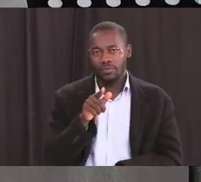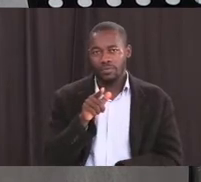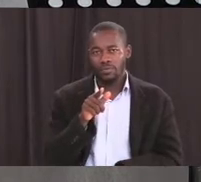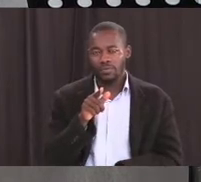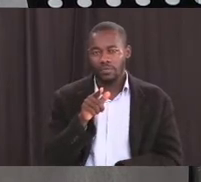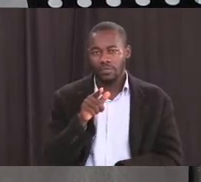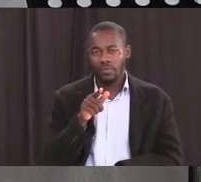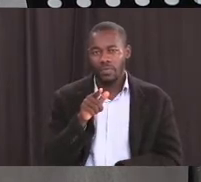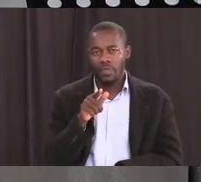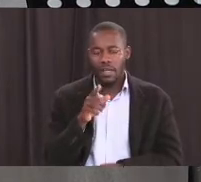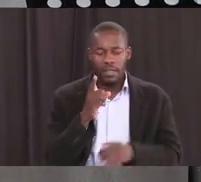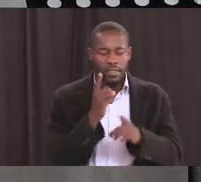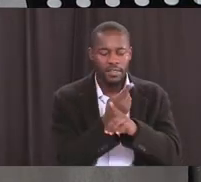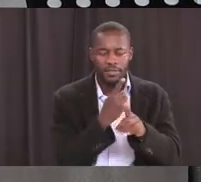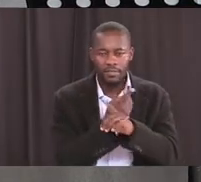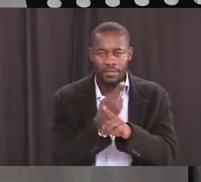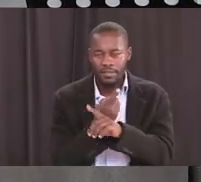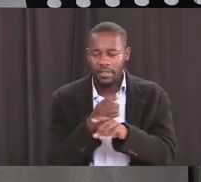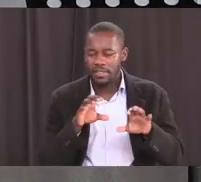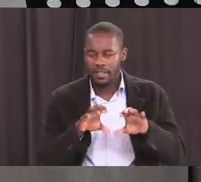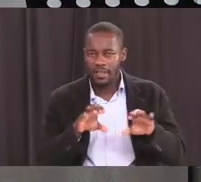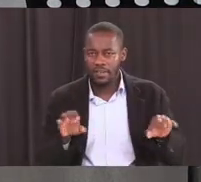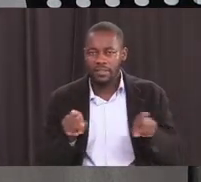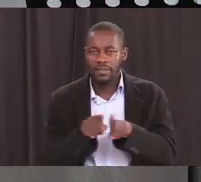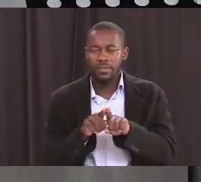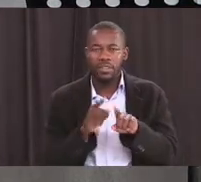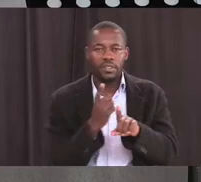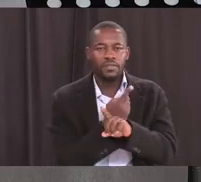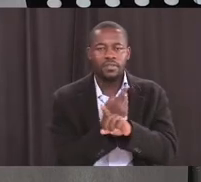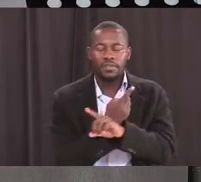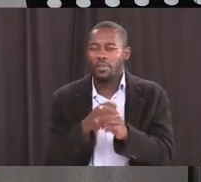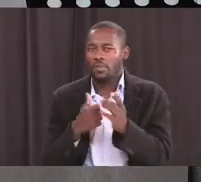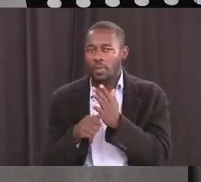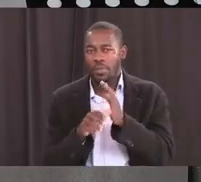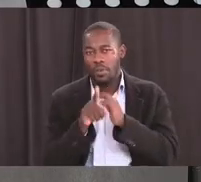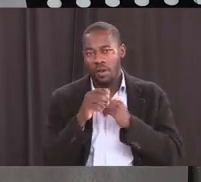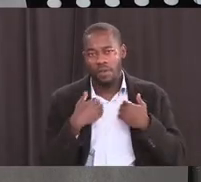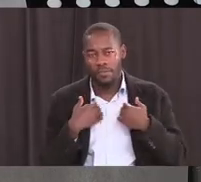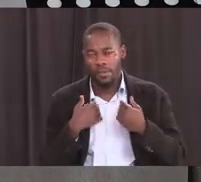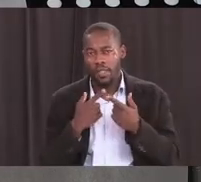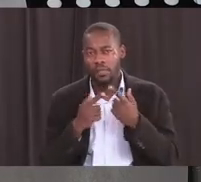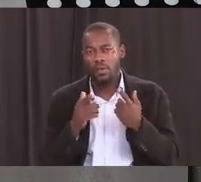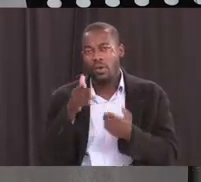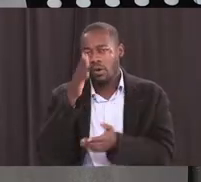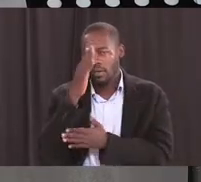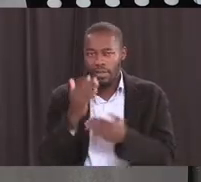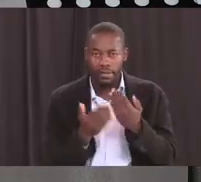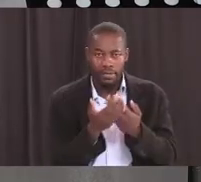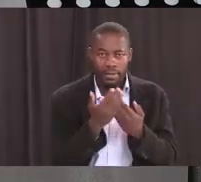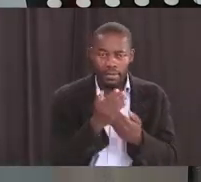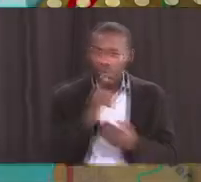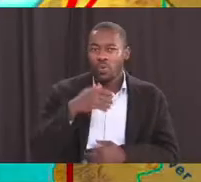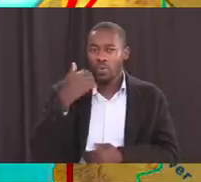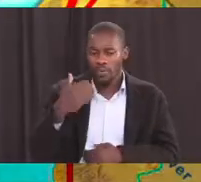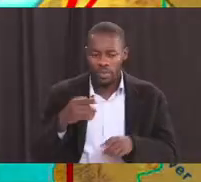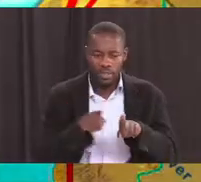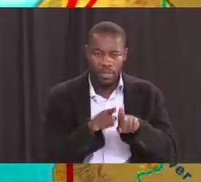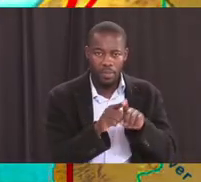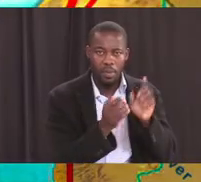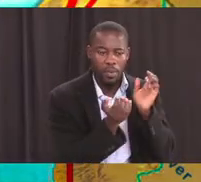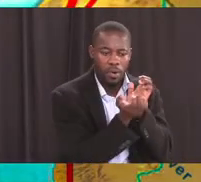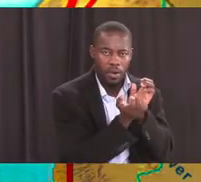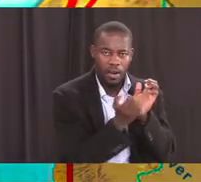surrounded and opposed on every side. God was trying to get Paul and Silas and Timothy over to